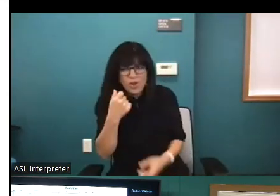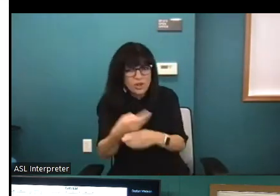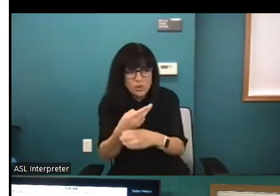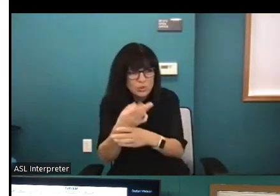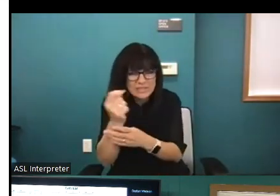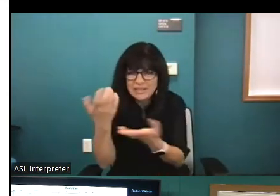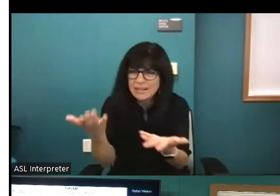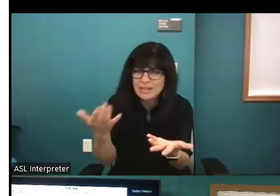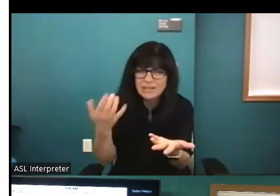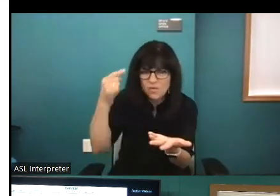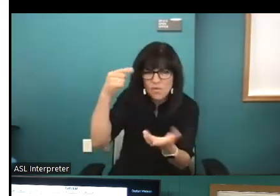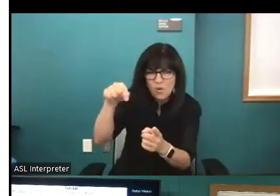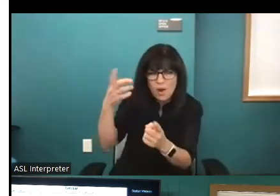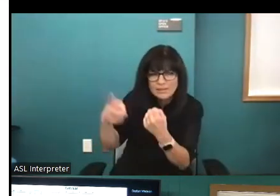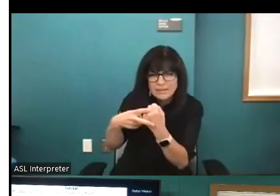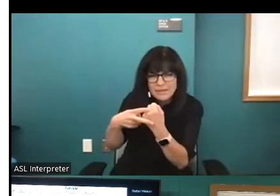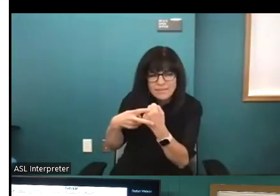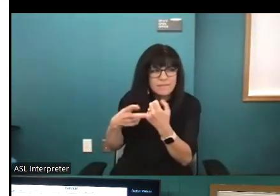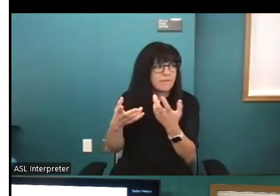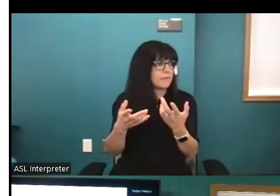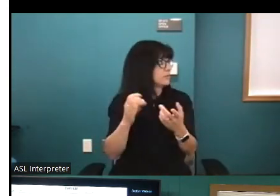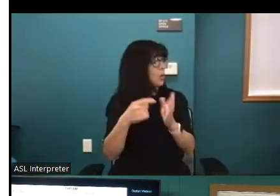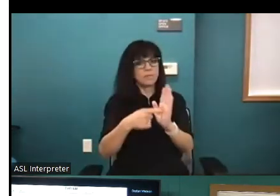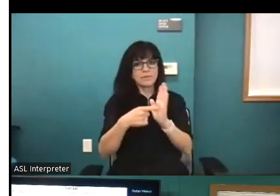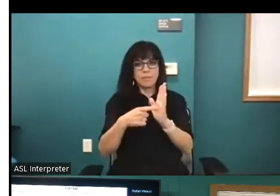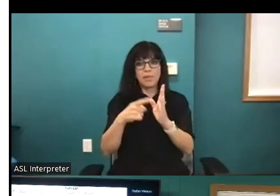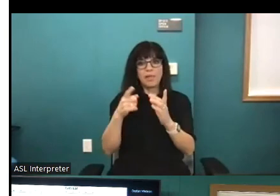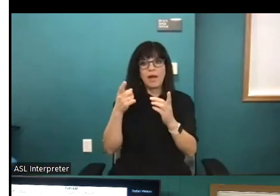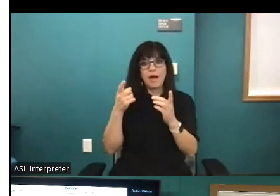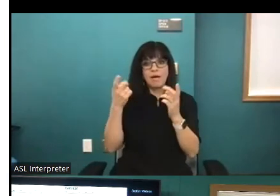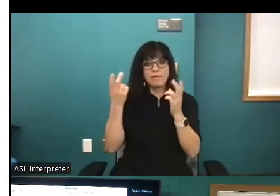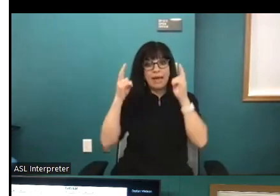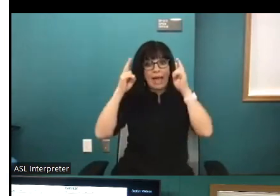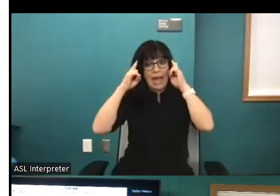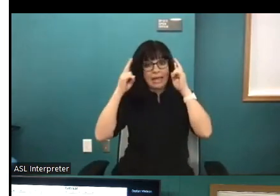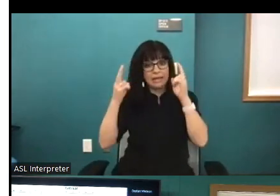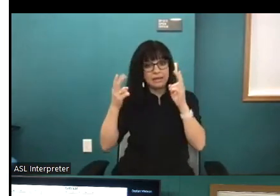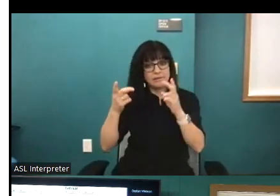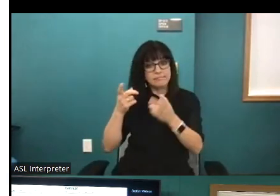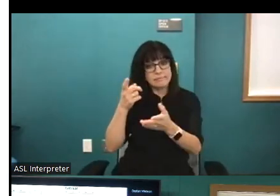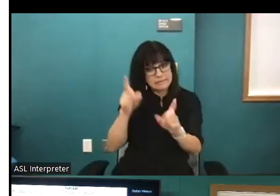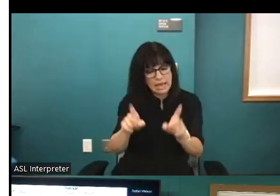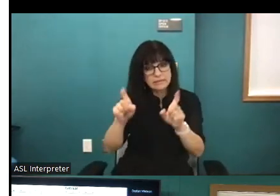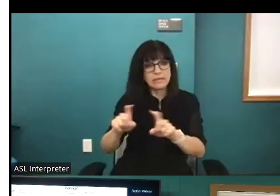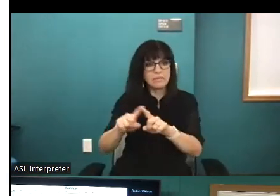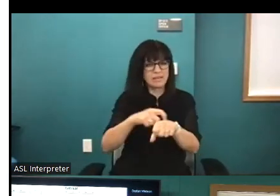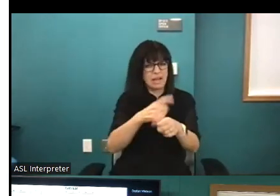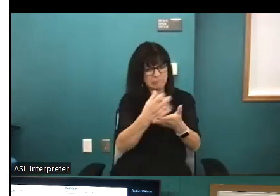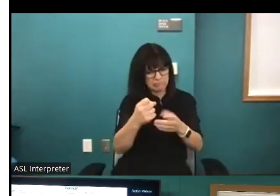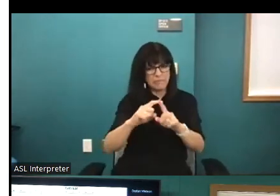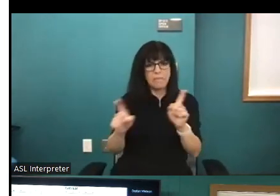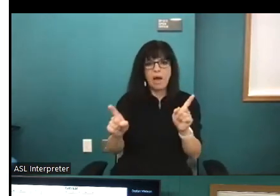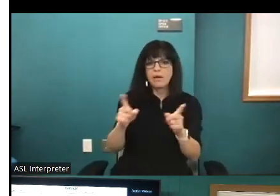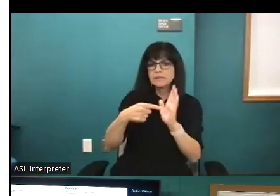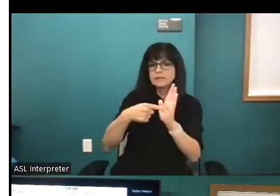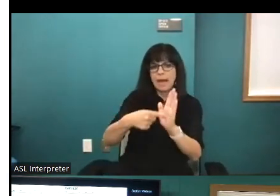know? So, yeah, anyway. This is a sample of ADA testing. I mean, I know I'm like out of time, but here's thresholds. This is